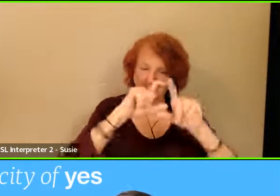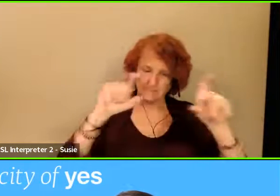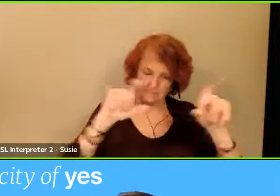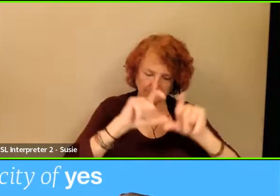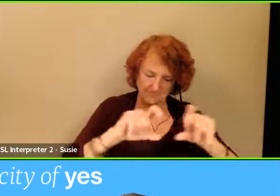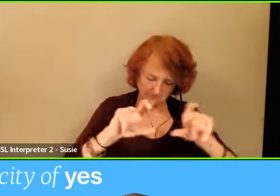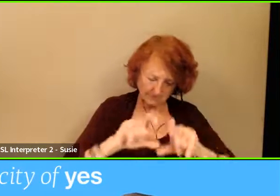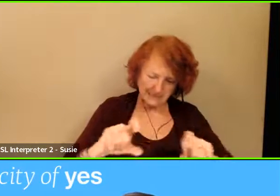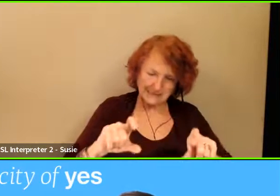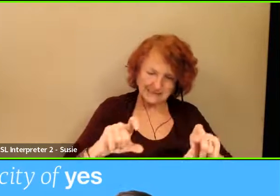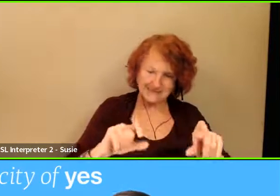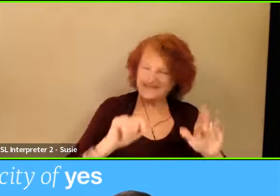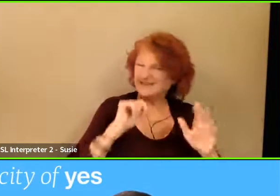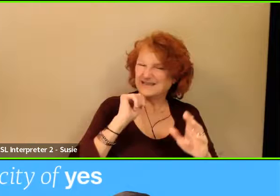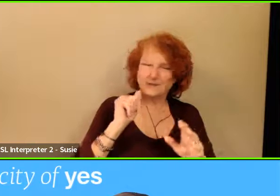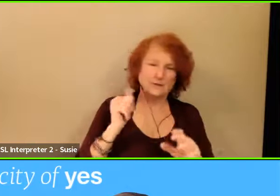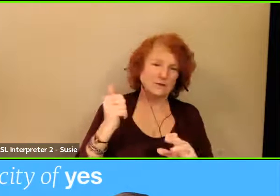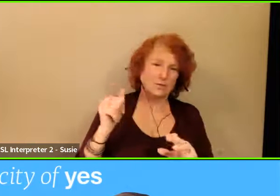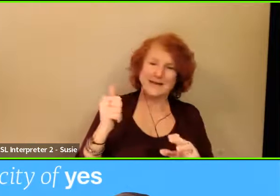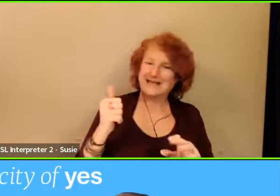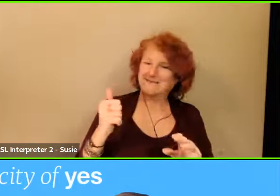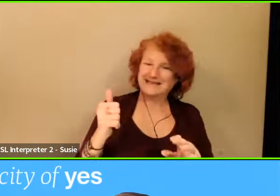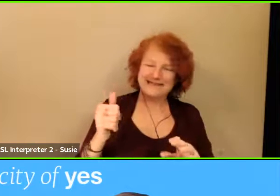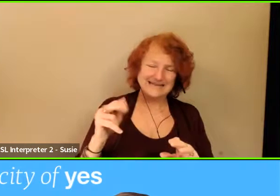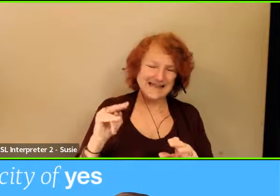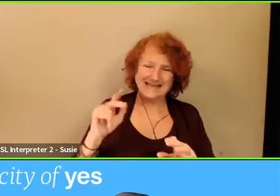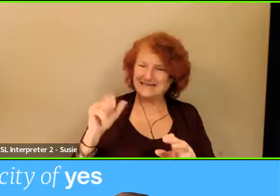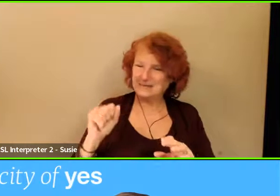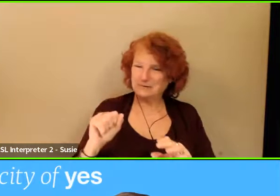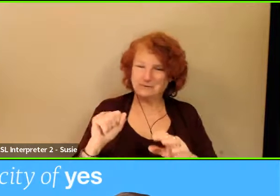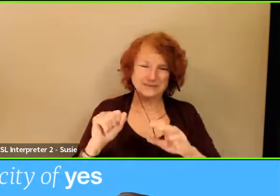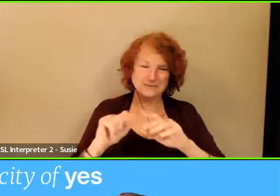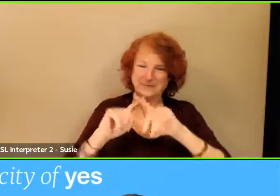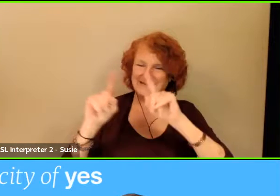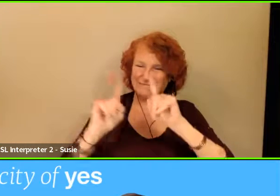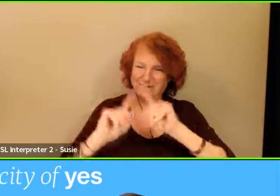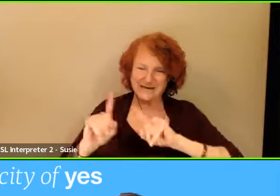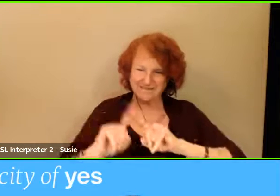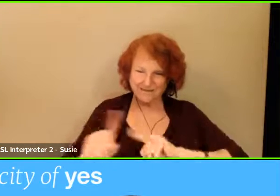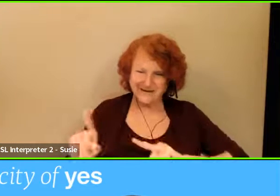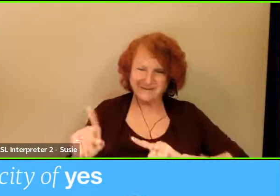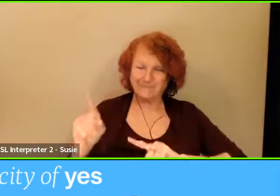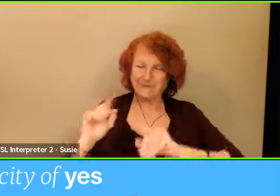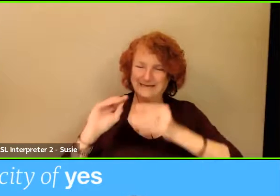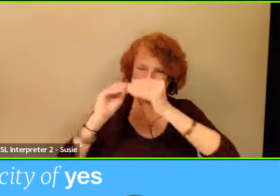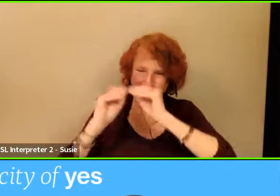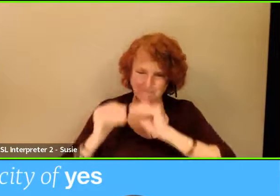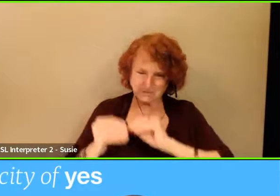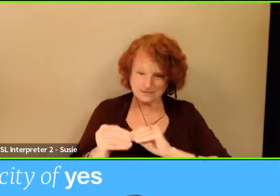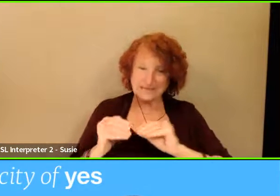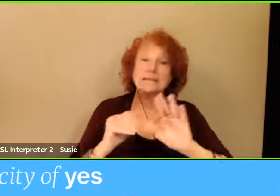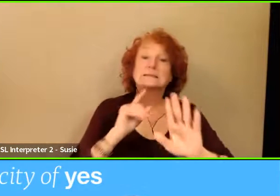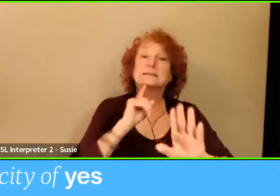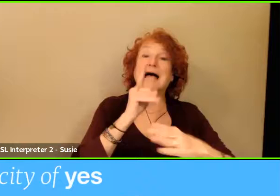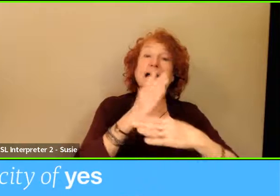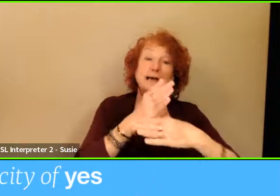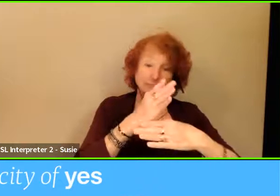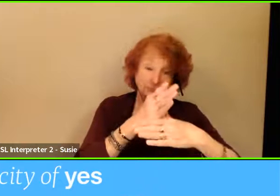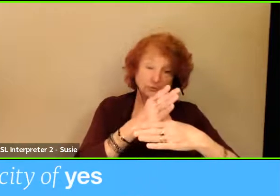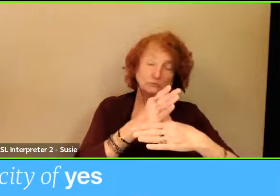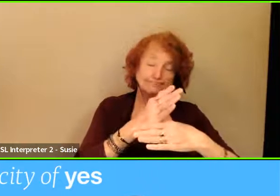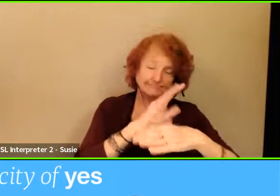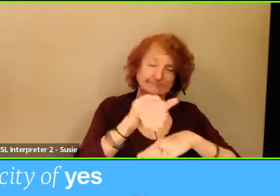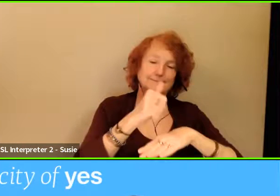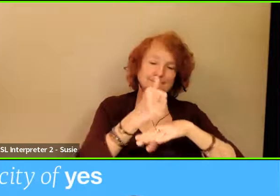have 10 units, each of which are at a different income band. And it is the average based on overall floor